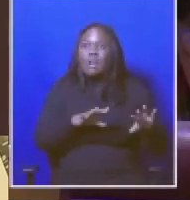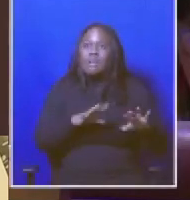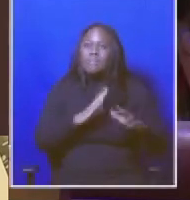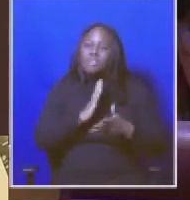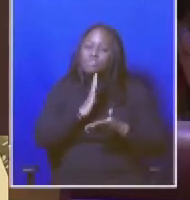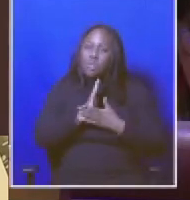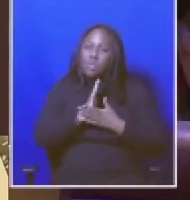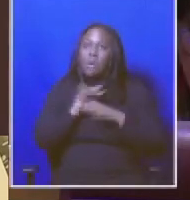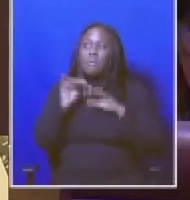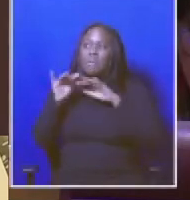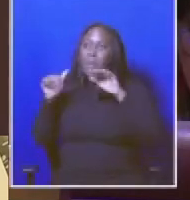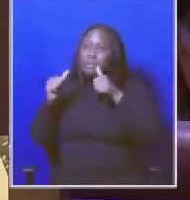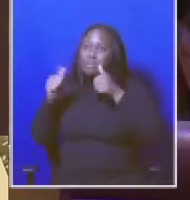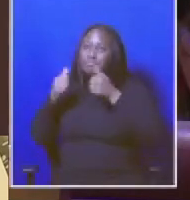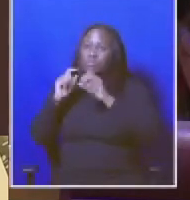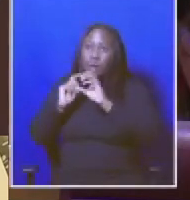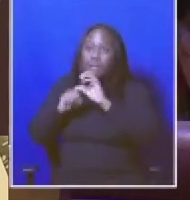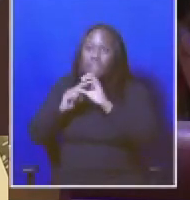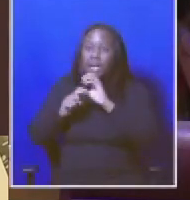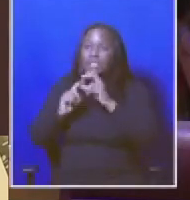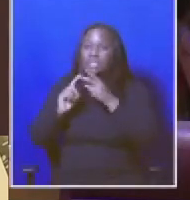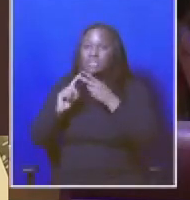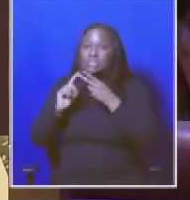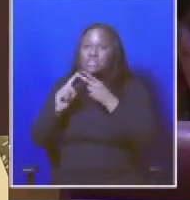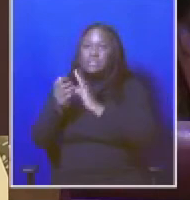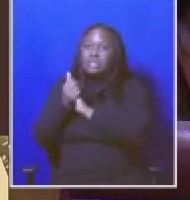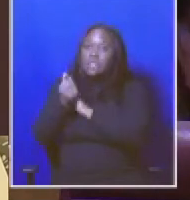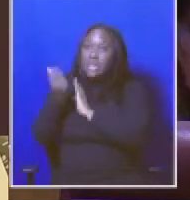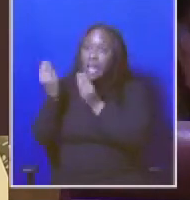and transparent process? Thank you,